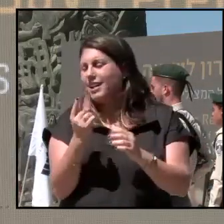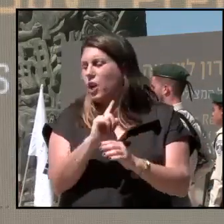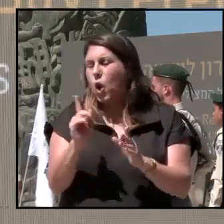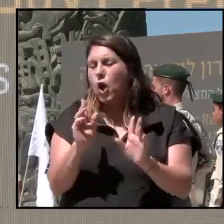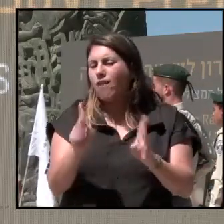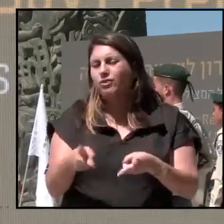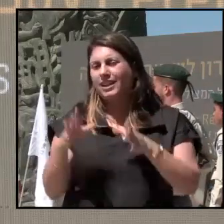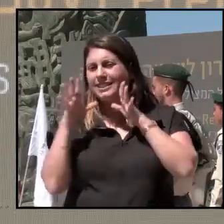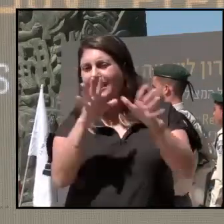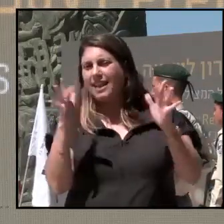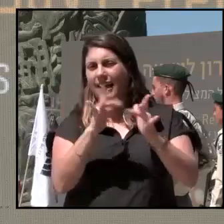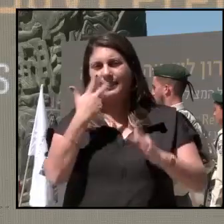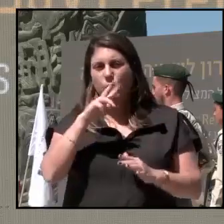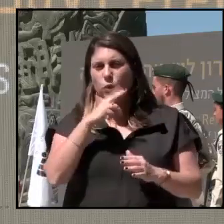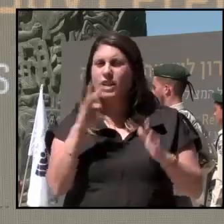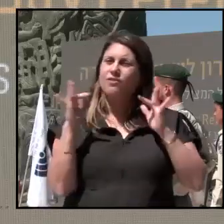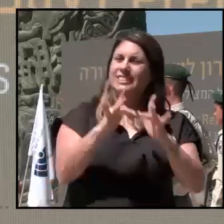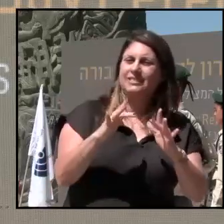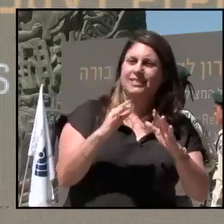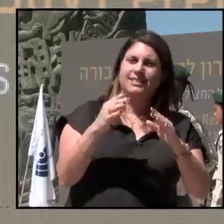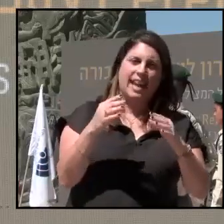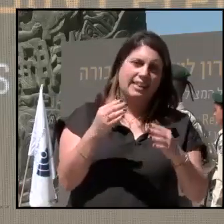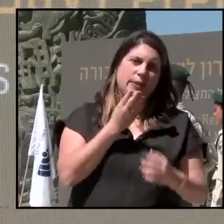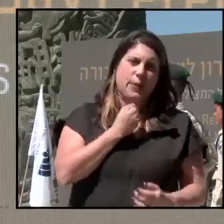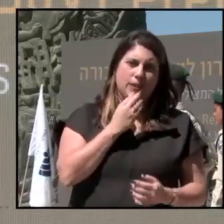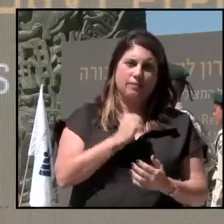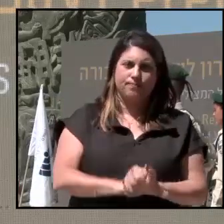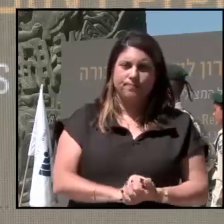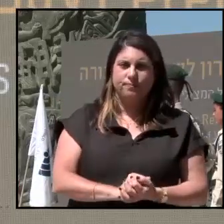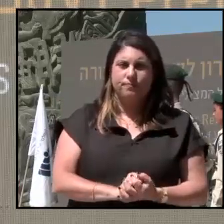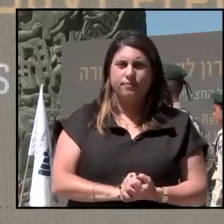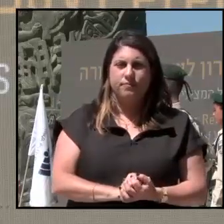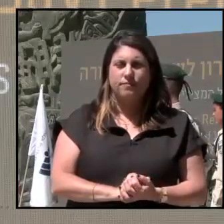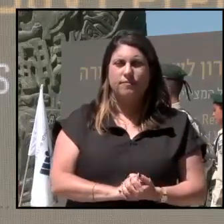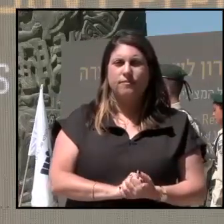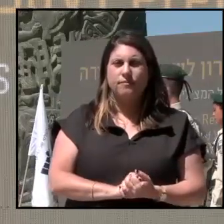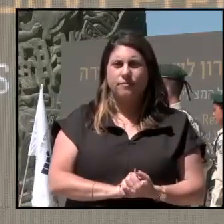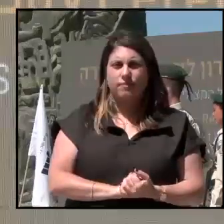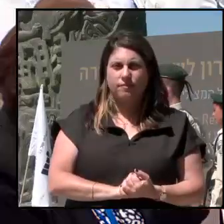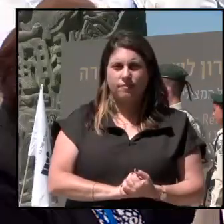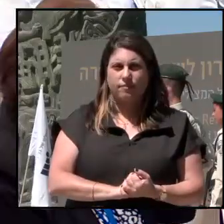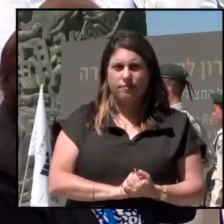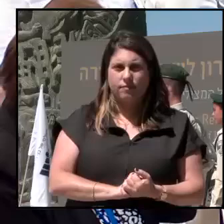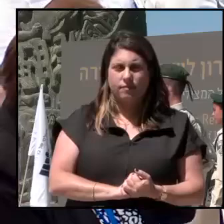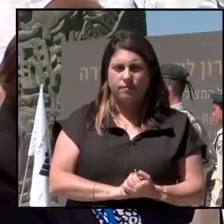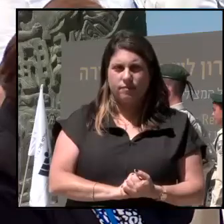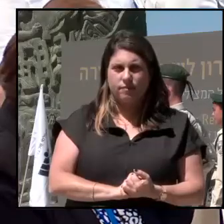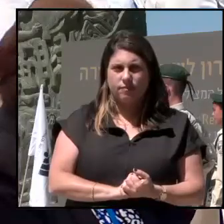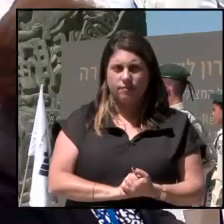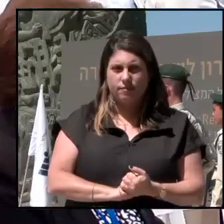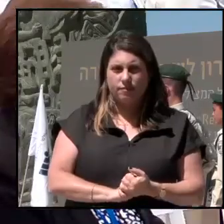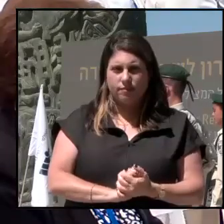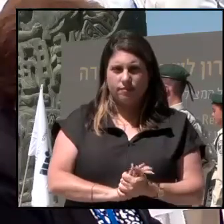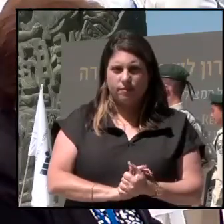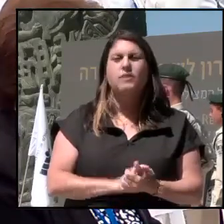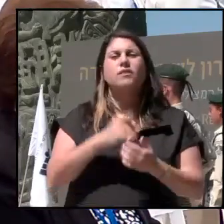into anti-Zionism and anti-Semitism. These efforts are bearing fruit as the amount of anti-Semite acts have dropped dramatically in the last